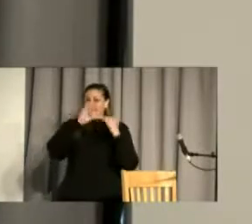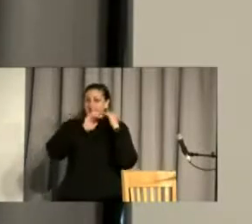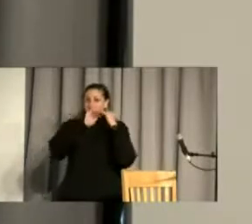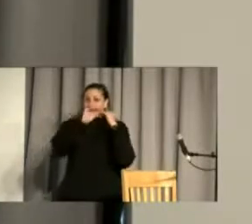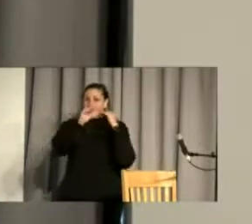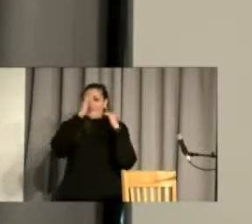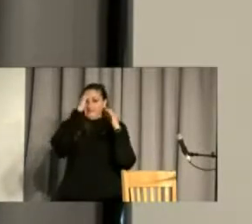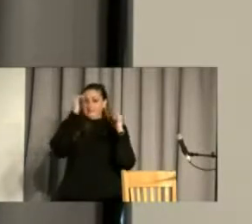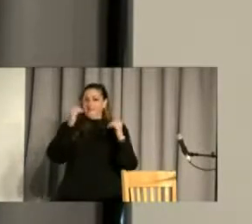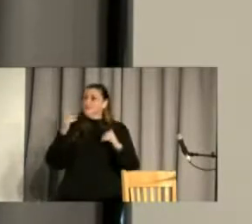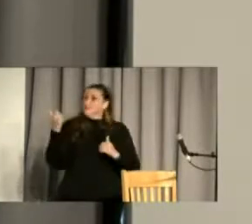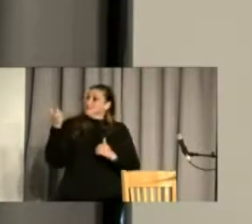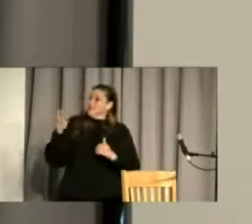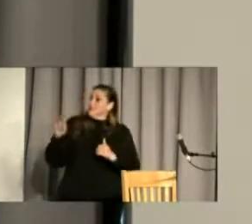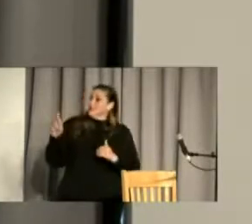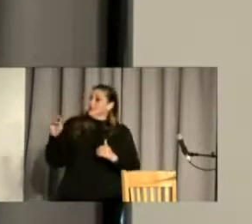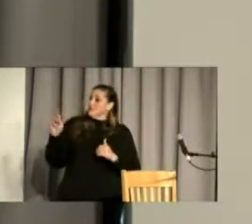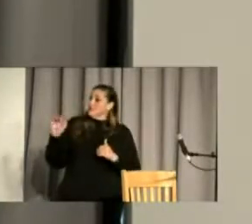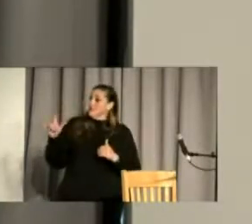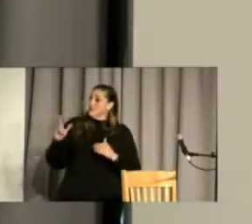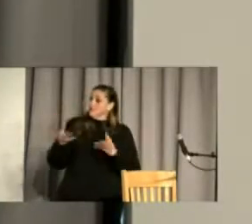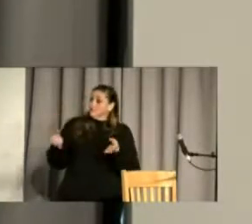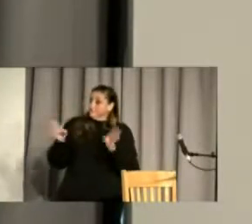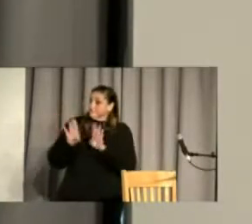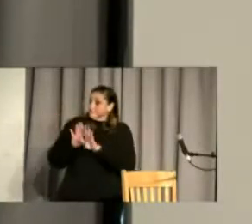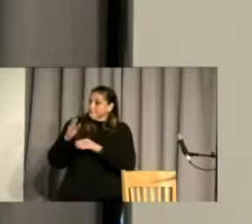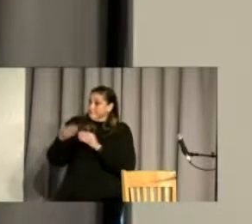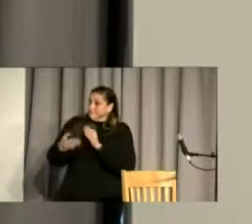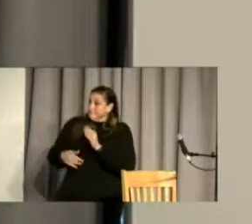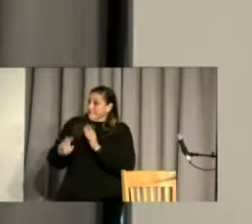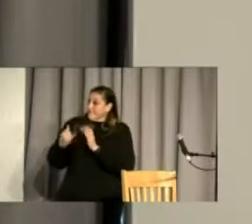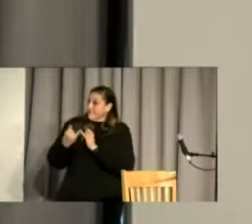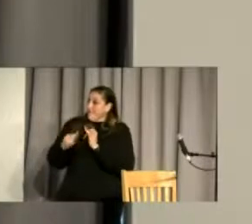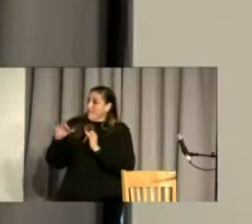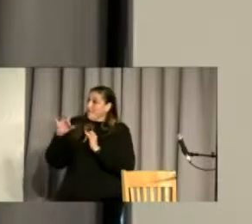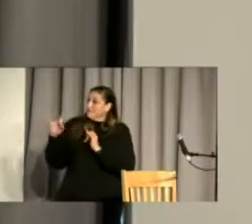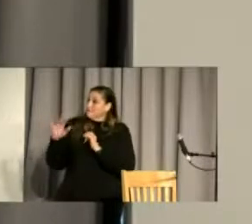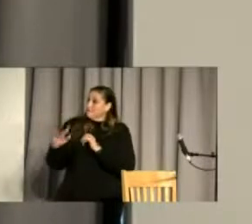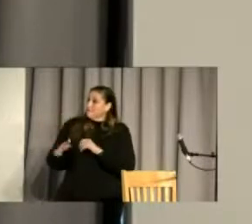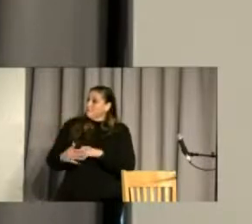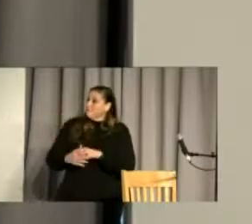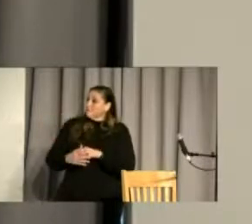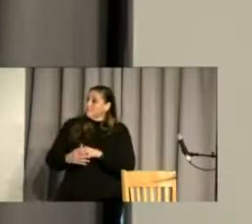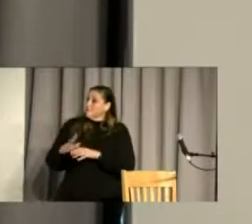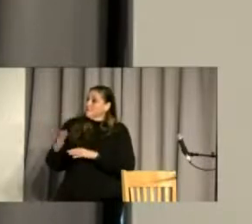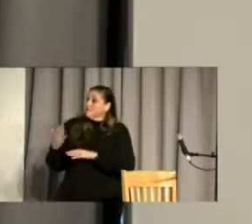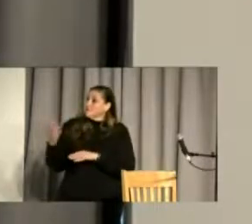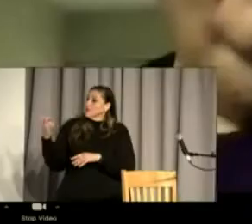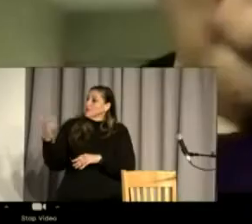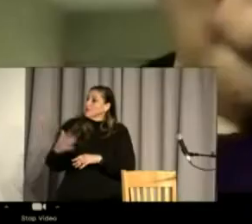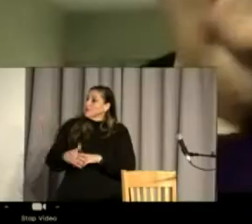Dr. Marshall, so in conclusion, are there any other final statements you would like to make this morning?